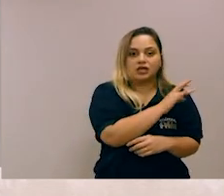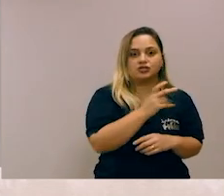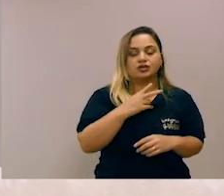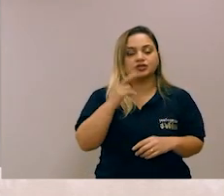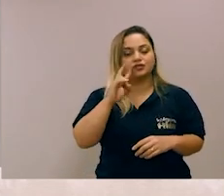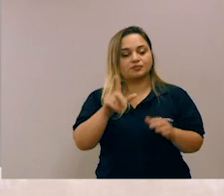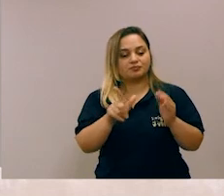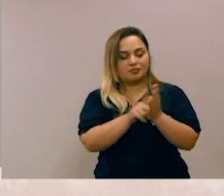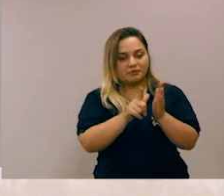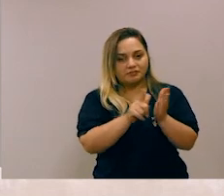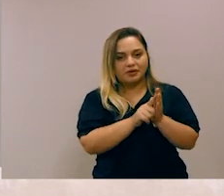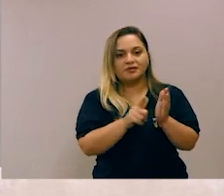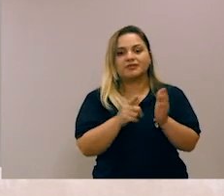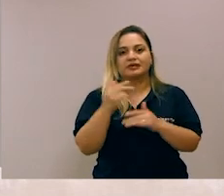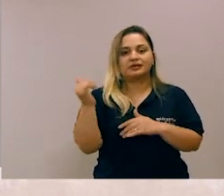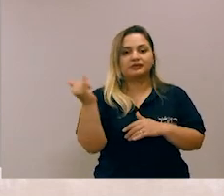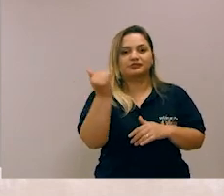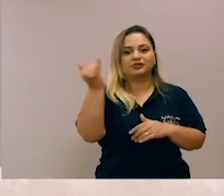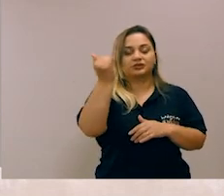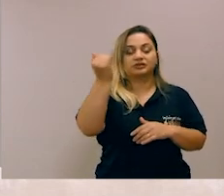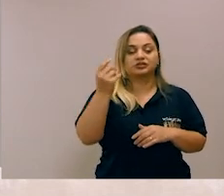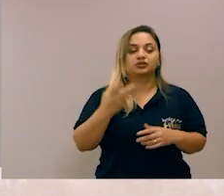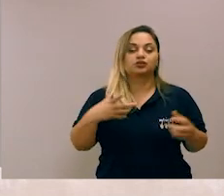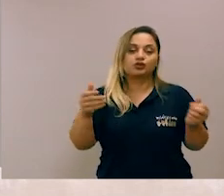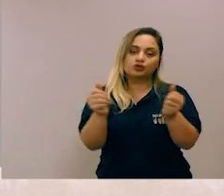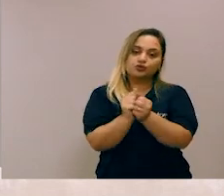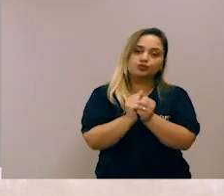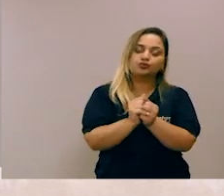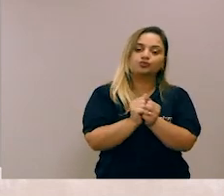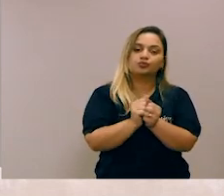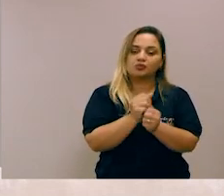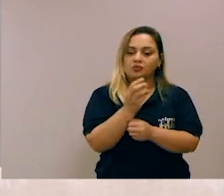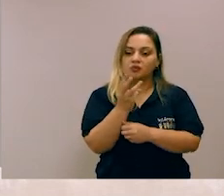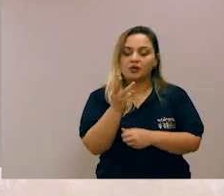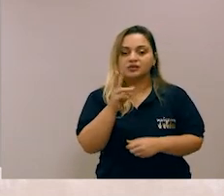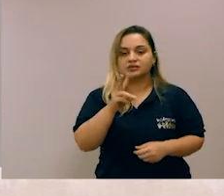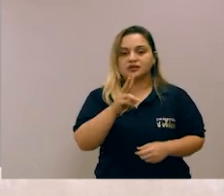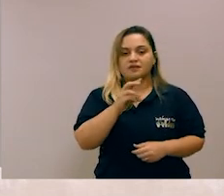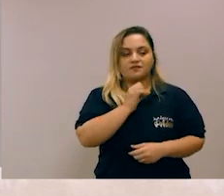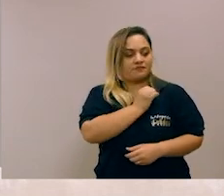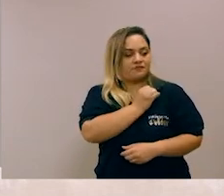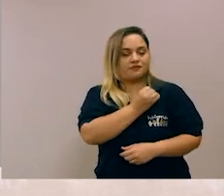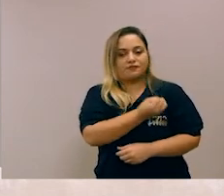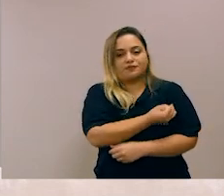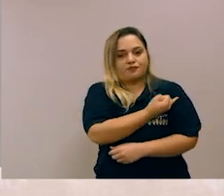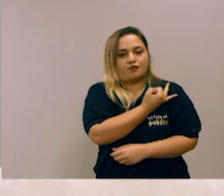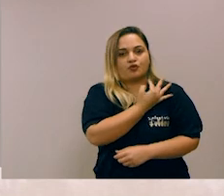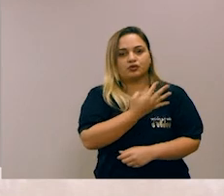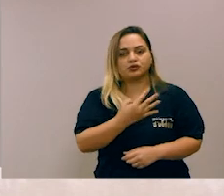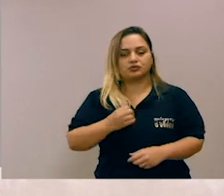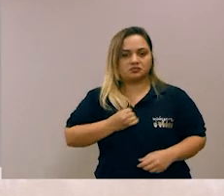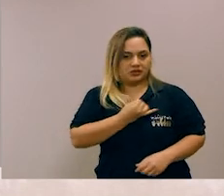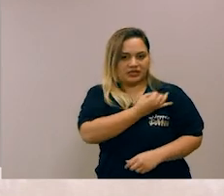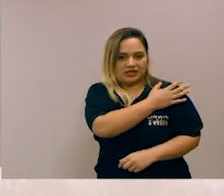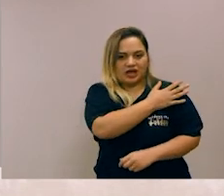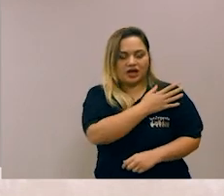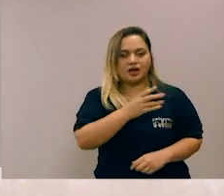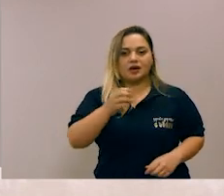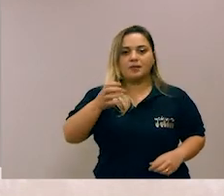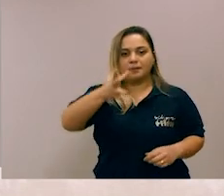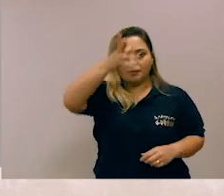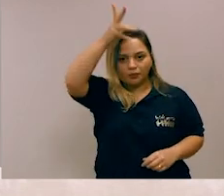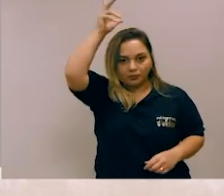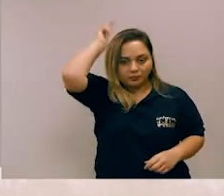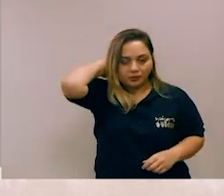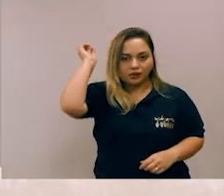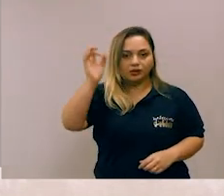zone, and so it was important for us. And so we had to operate with the armed forces.